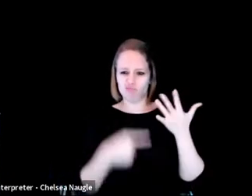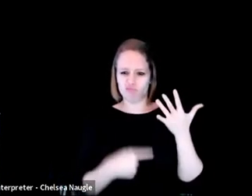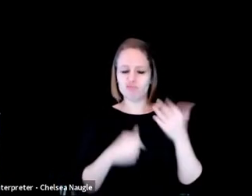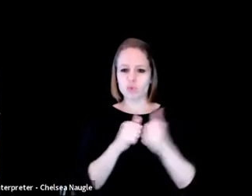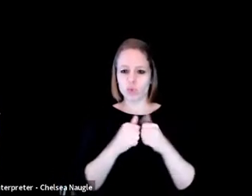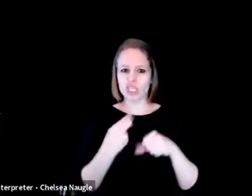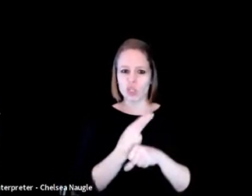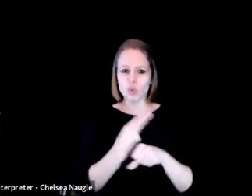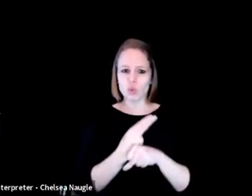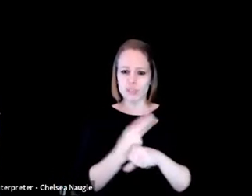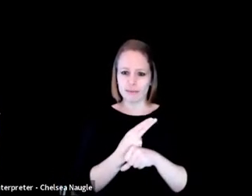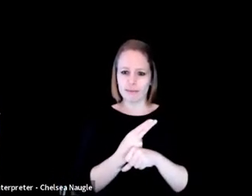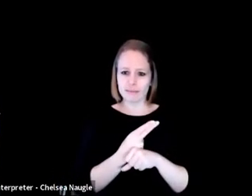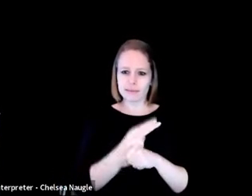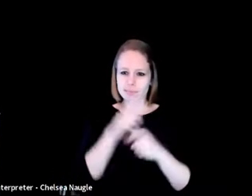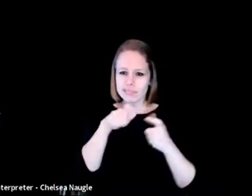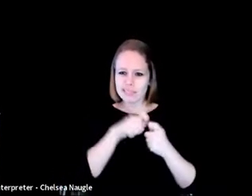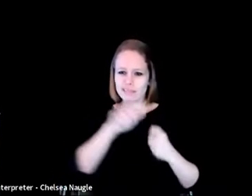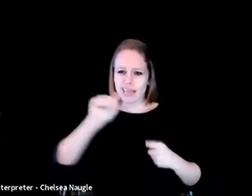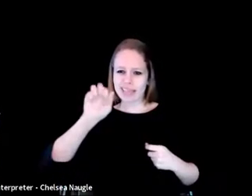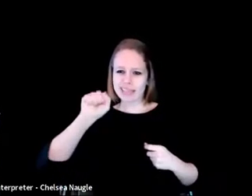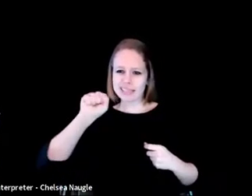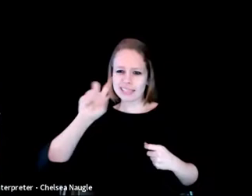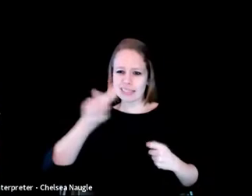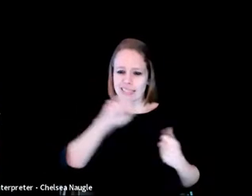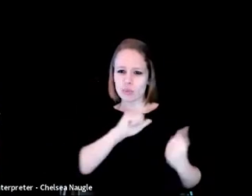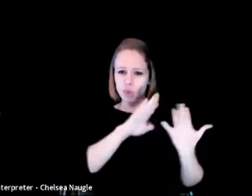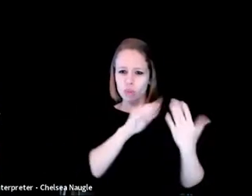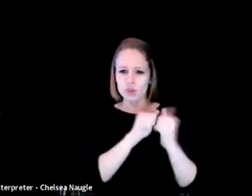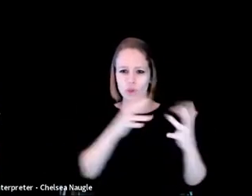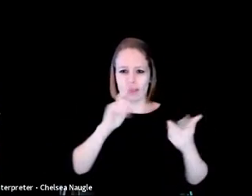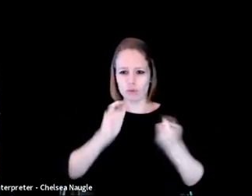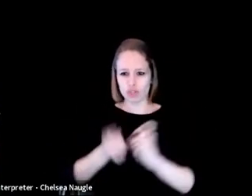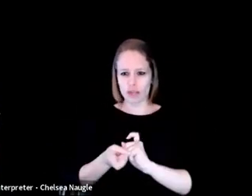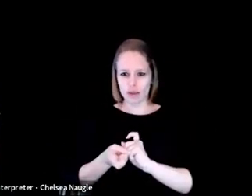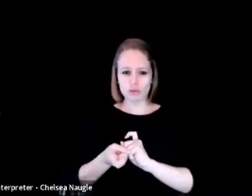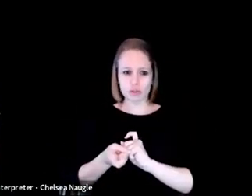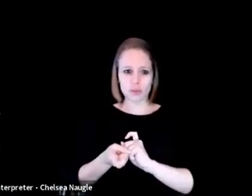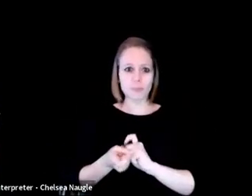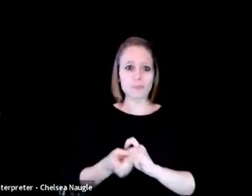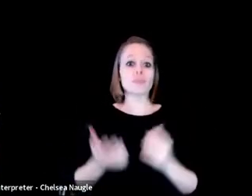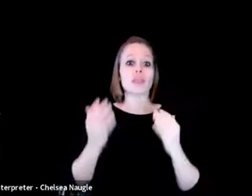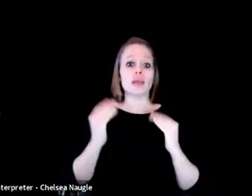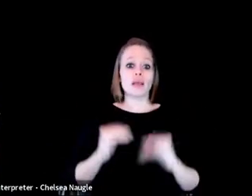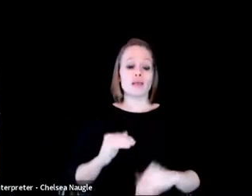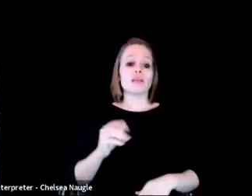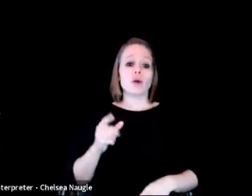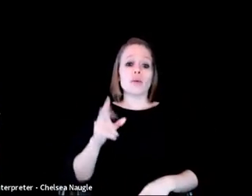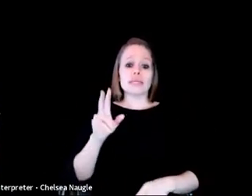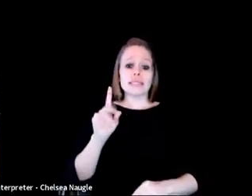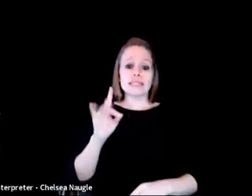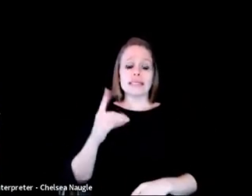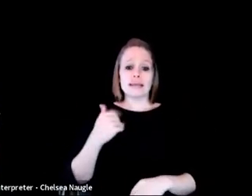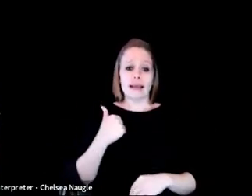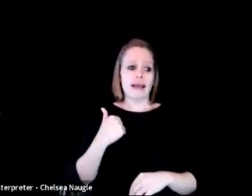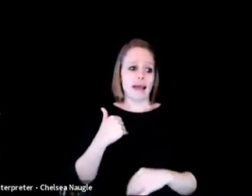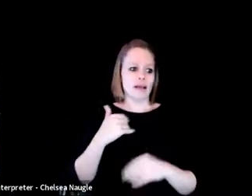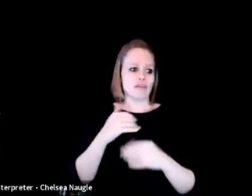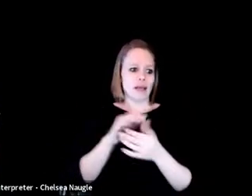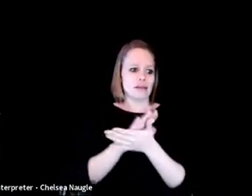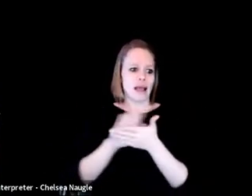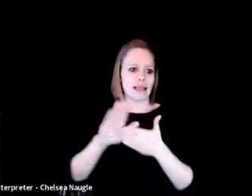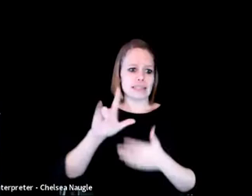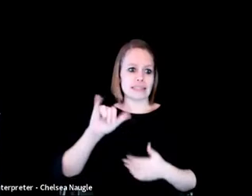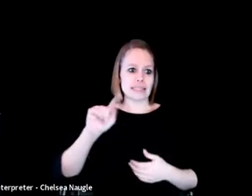without modifying them. And so Probst and Borders in 2017 did a really nice lit review. And what they looked at were